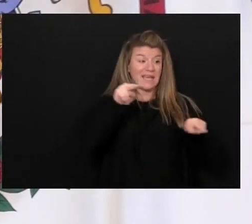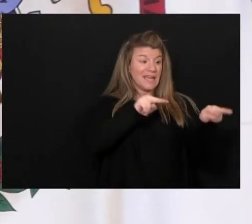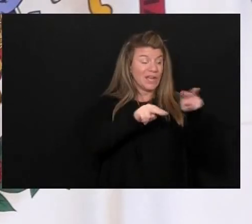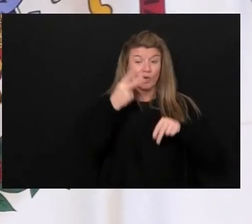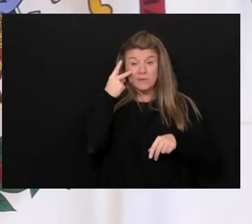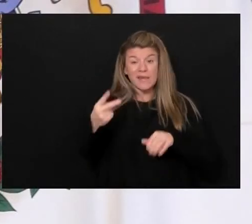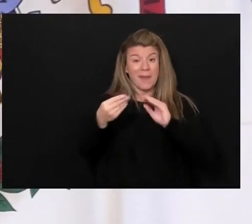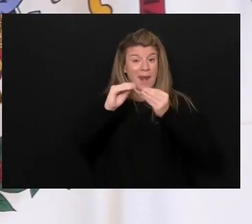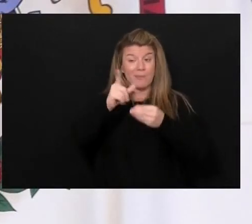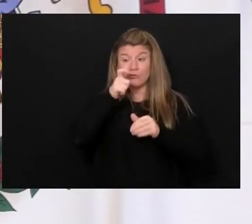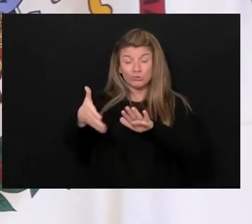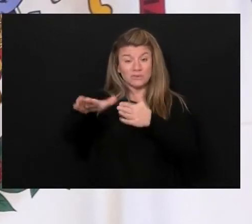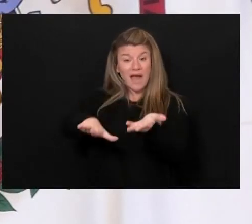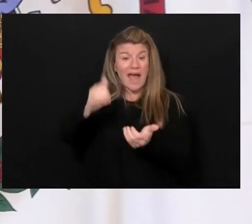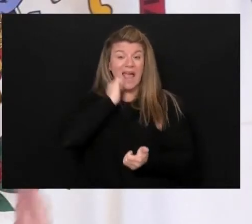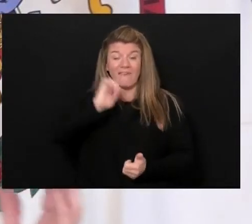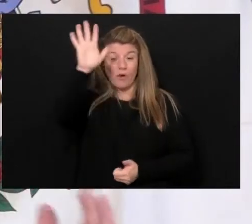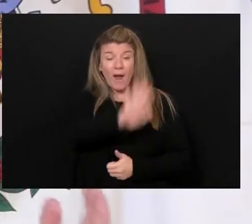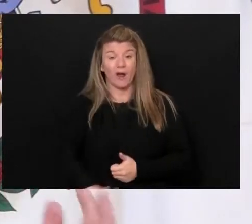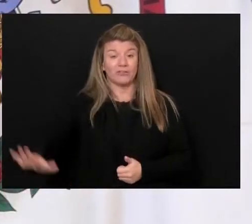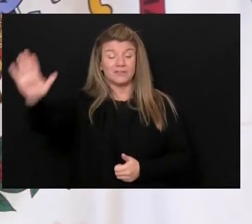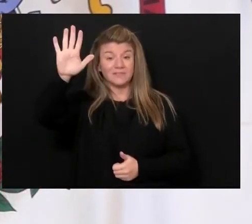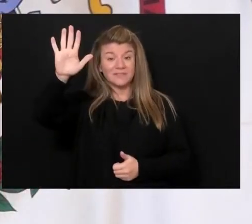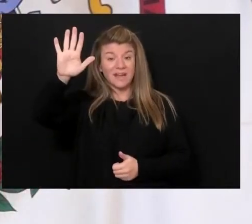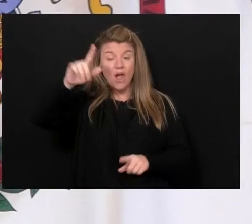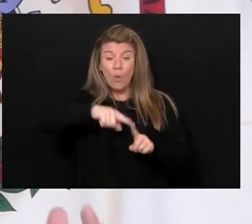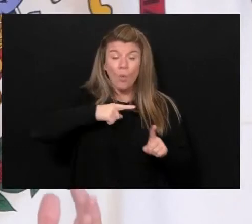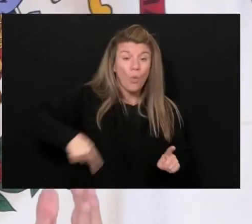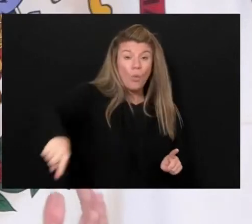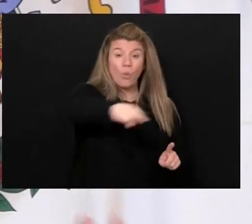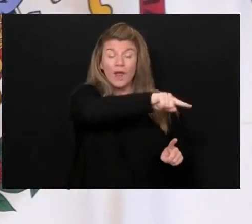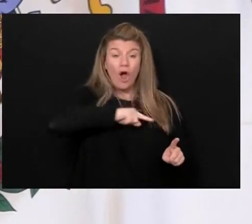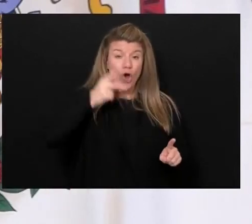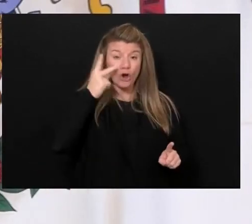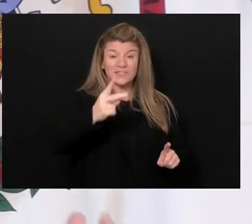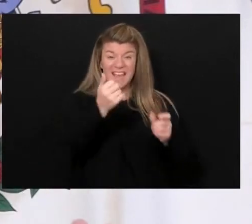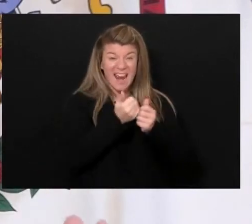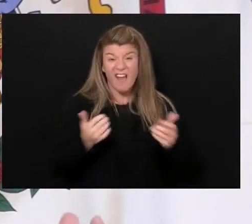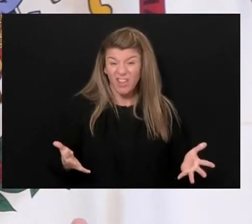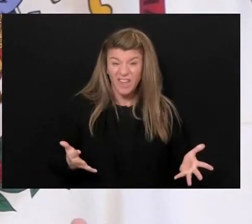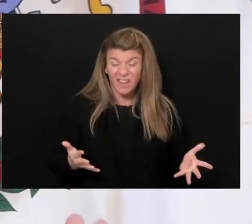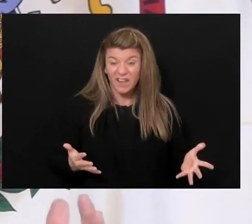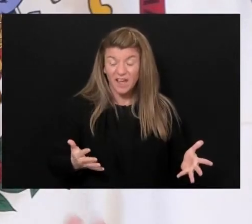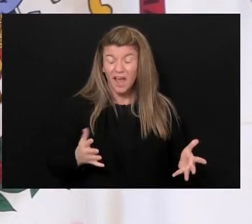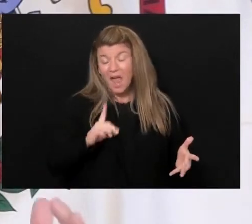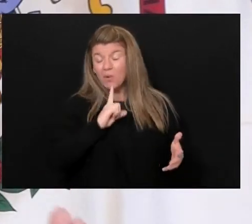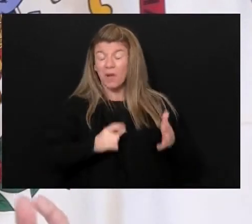over the place. Everybody sees what we see, and for the most part,